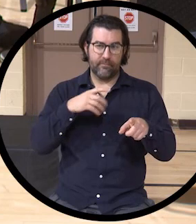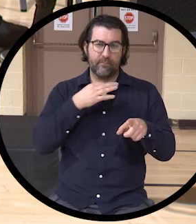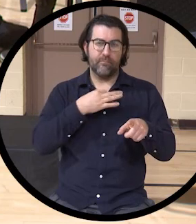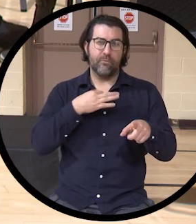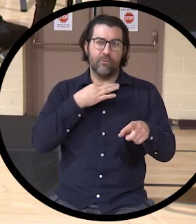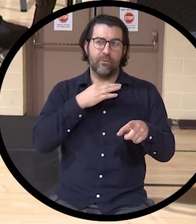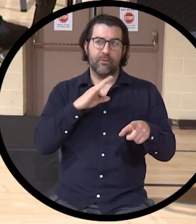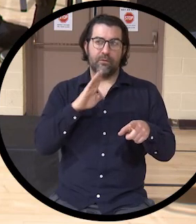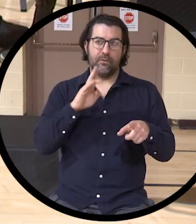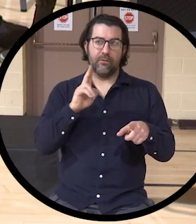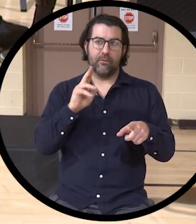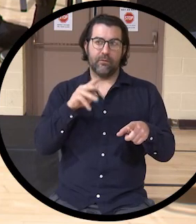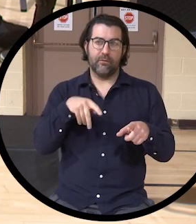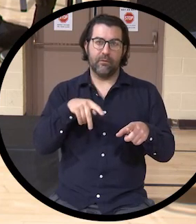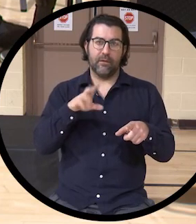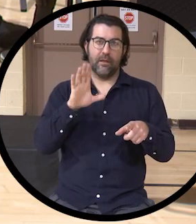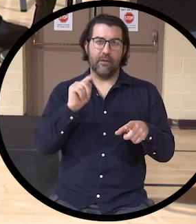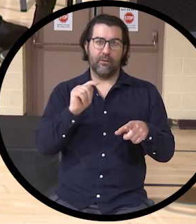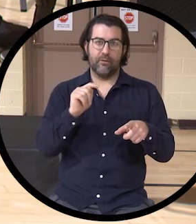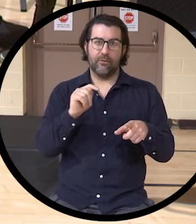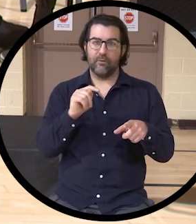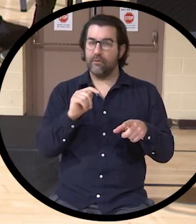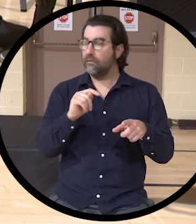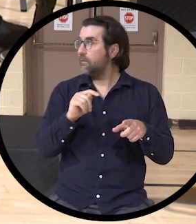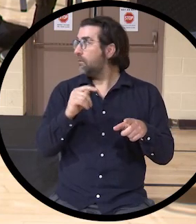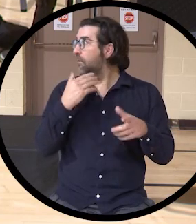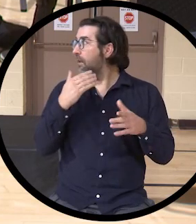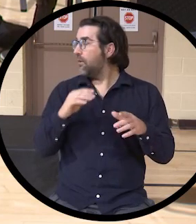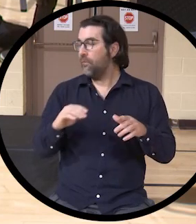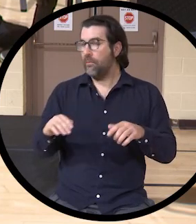outs. Is there an intention? Okay, thank you for pointing that.